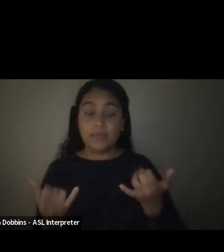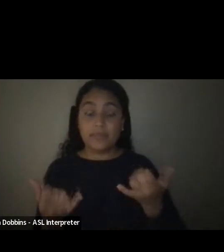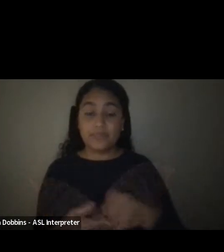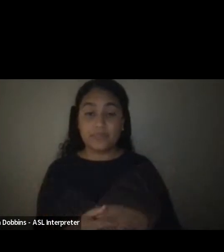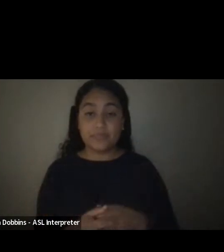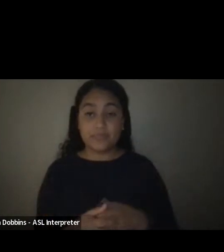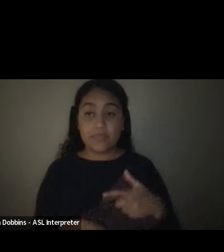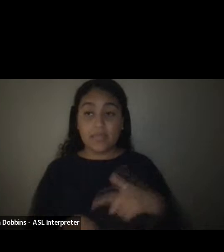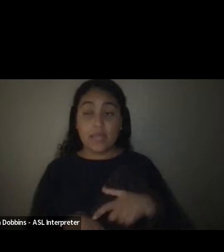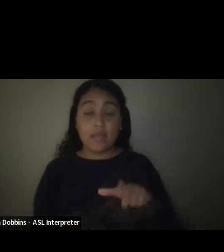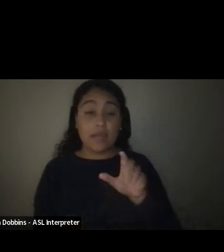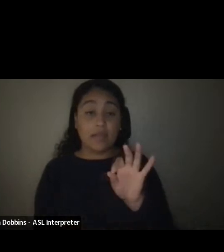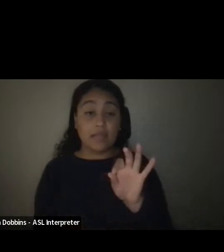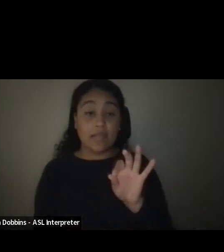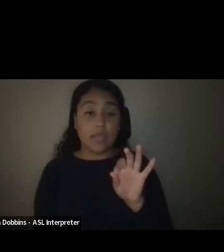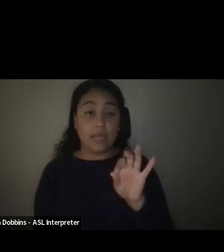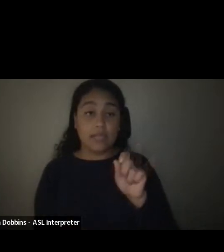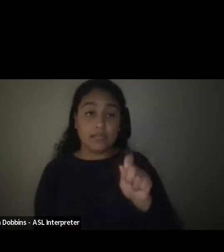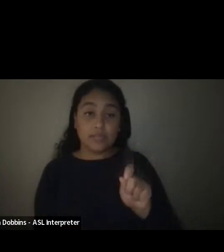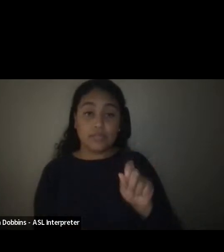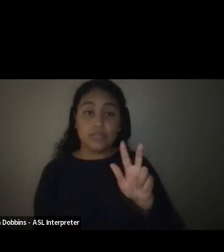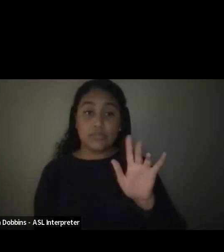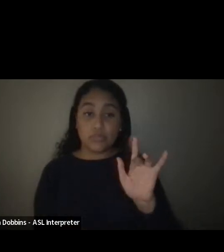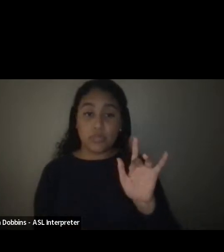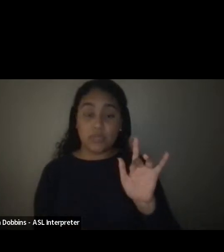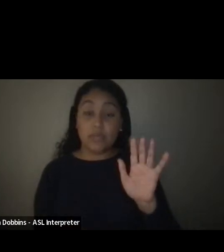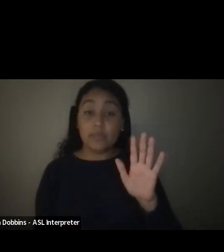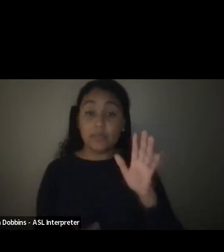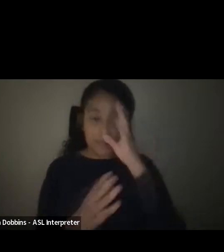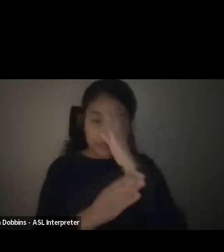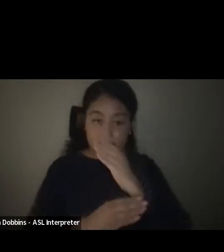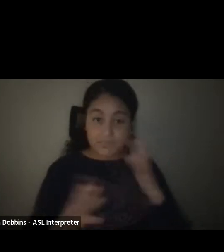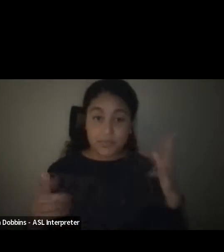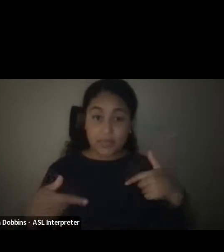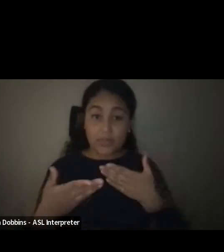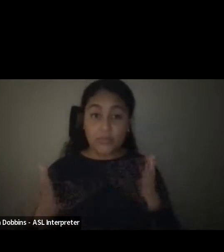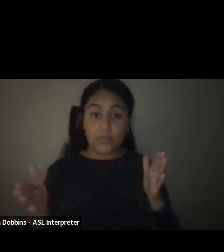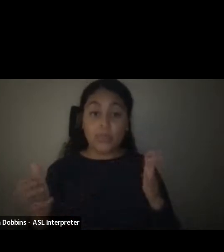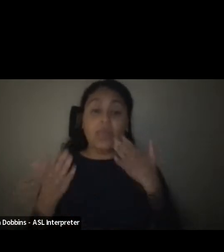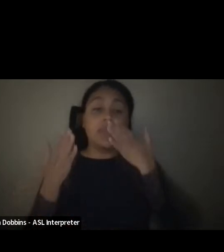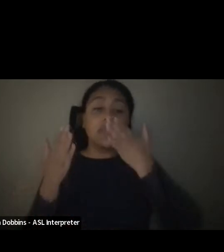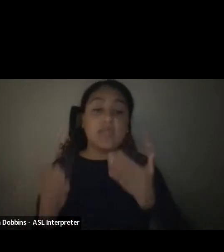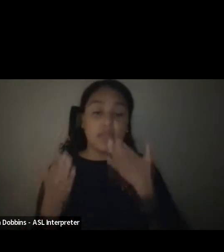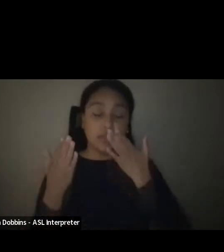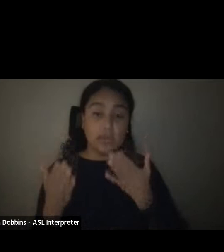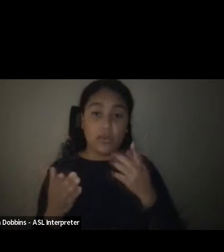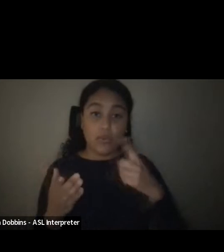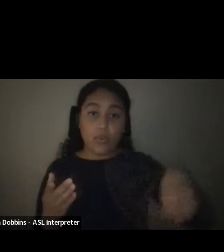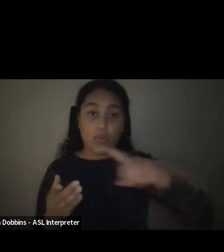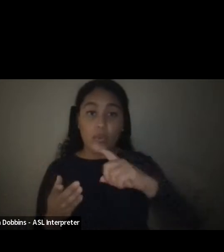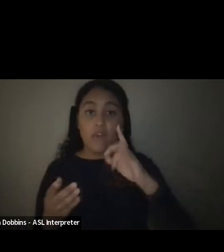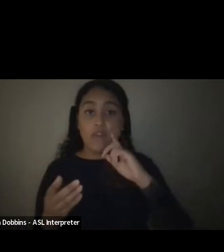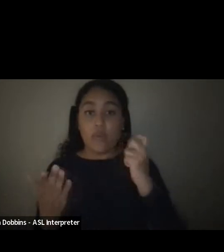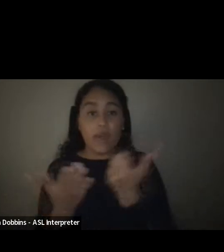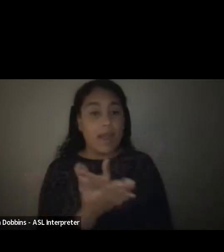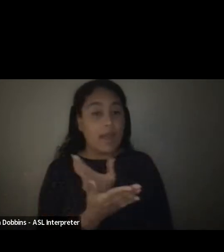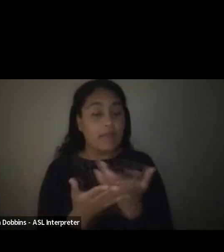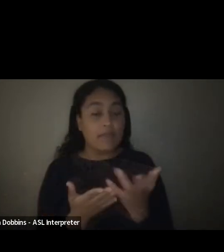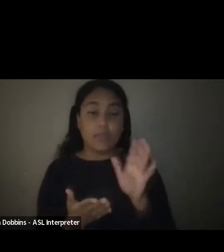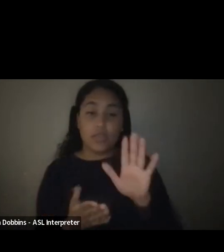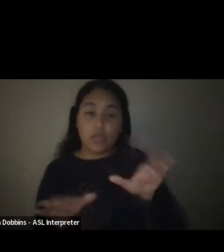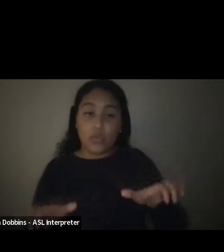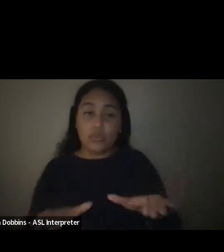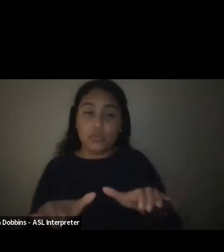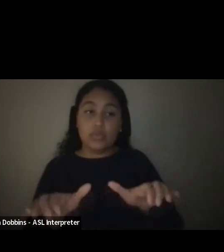is 9:25. Thank you. I just want to tell everyone in this room, thank you so much for everything you all do, and